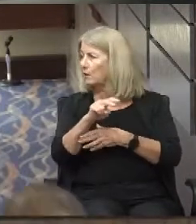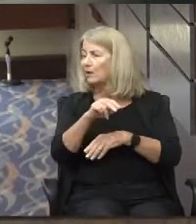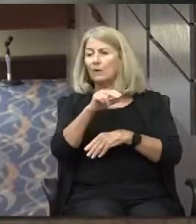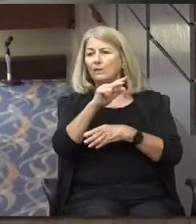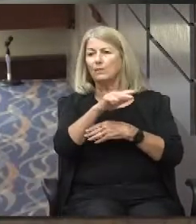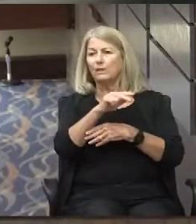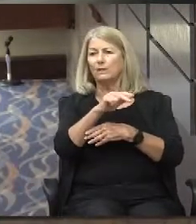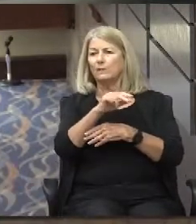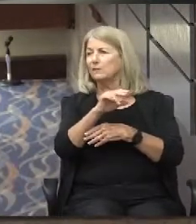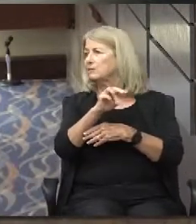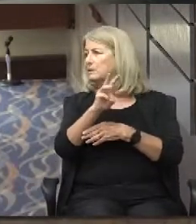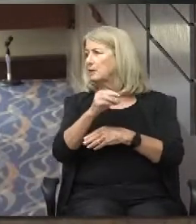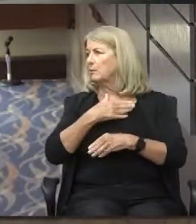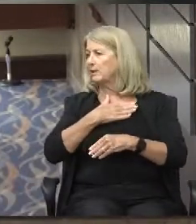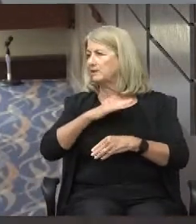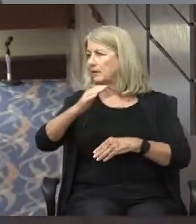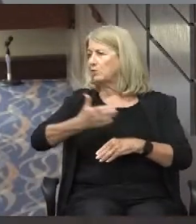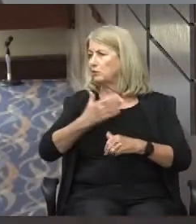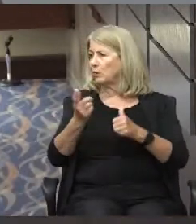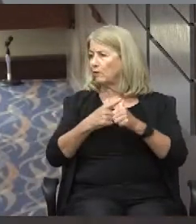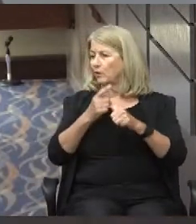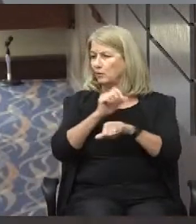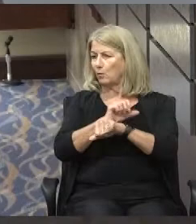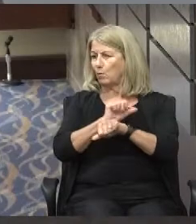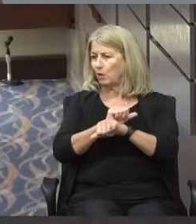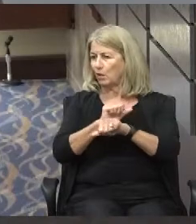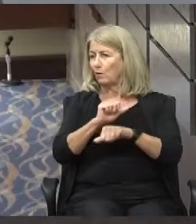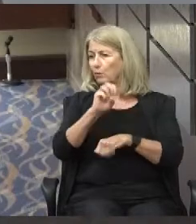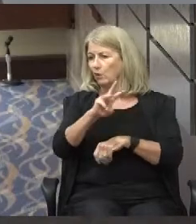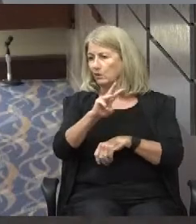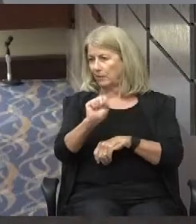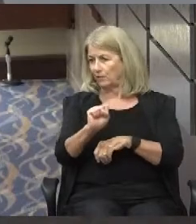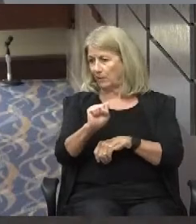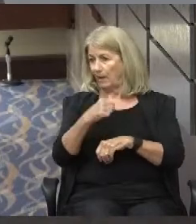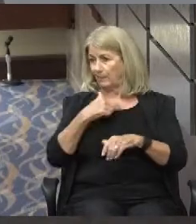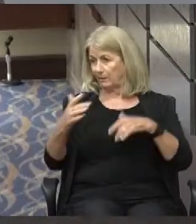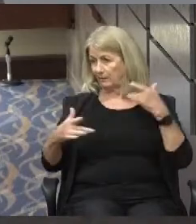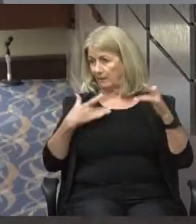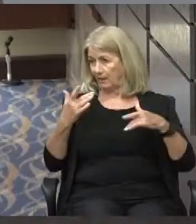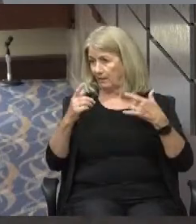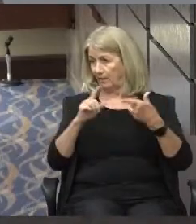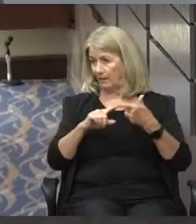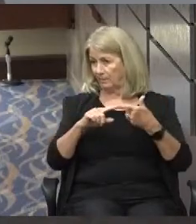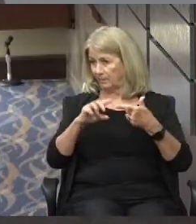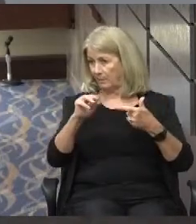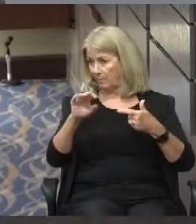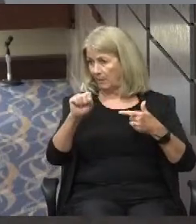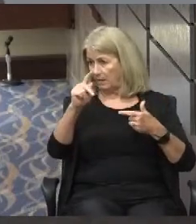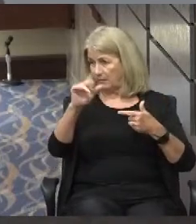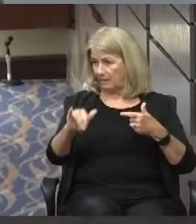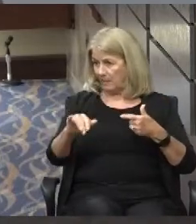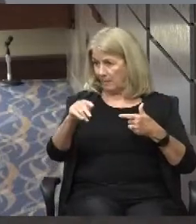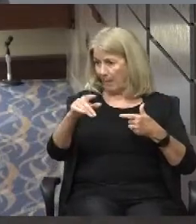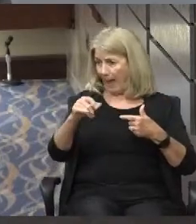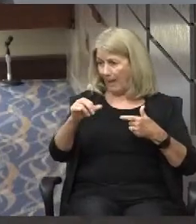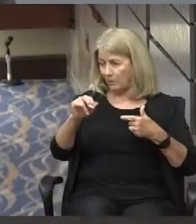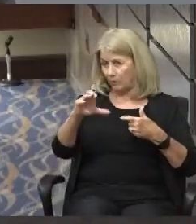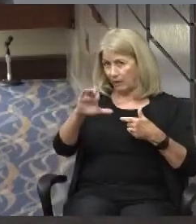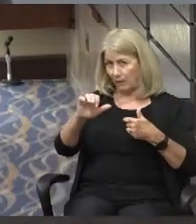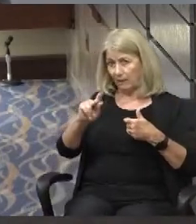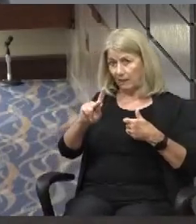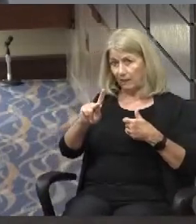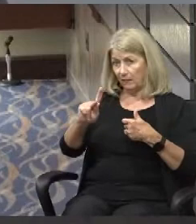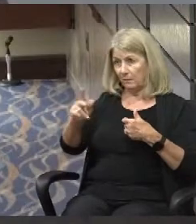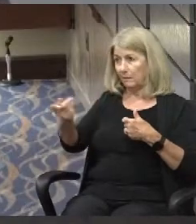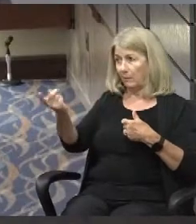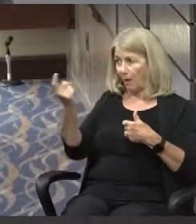the first work session? I will, Mayor. Our first one, I'm excited about this one. This is Missy and Patrick, why don't y'all step on up. This is a discussion